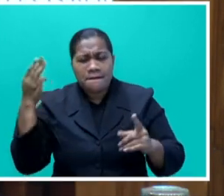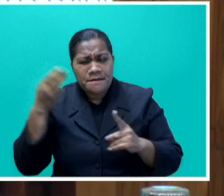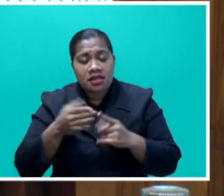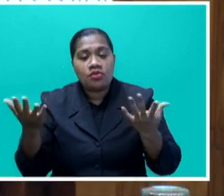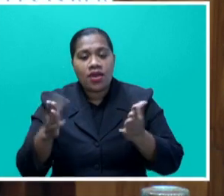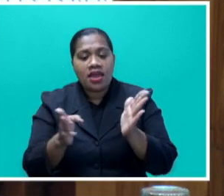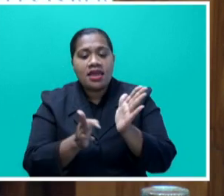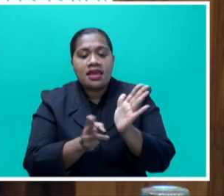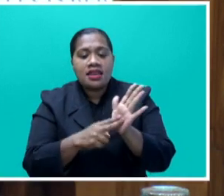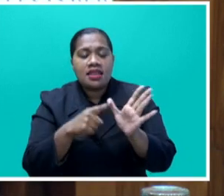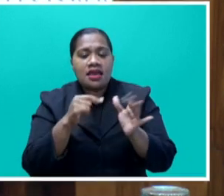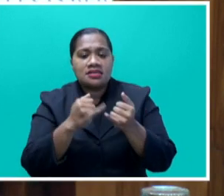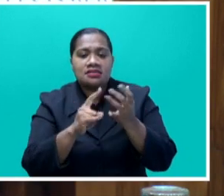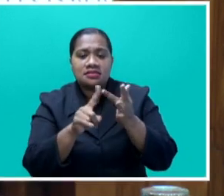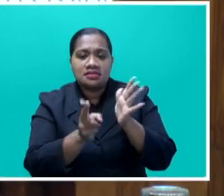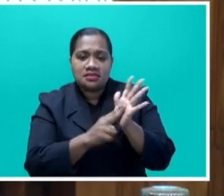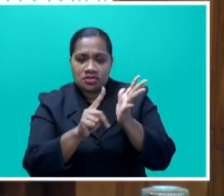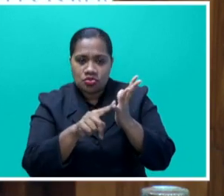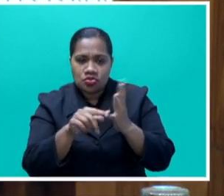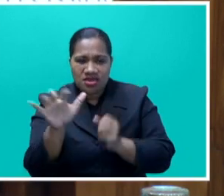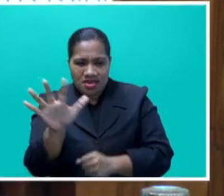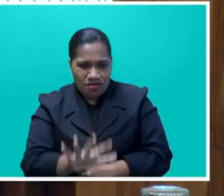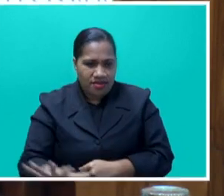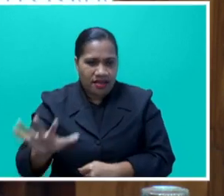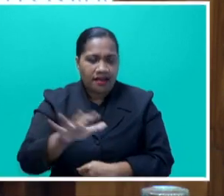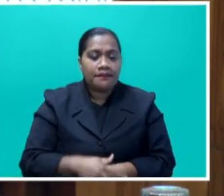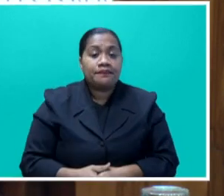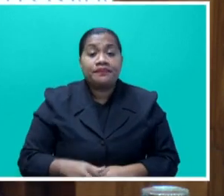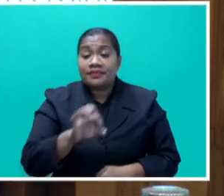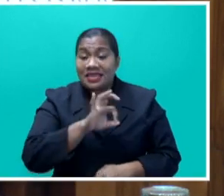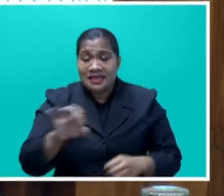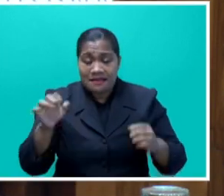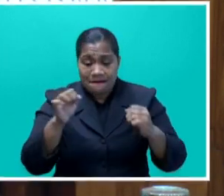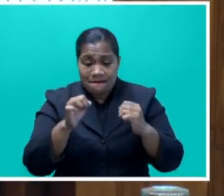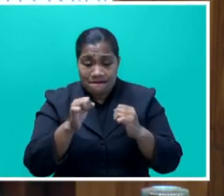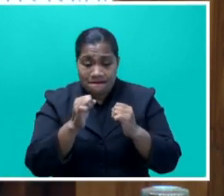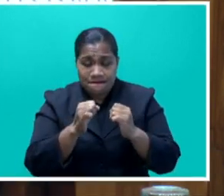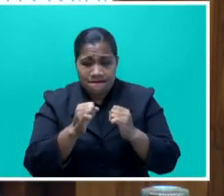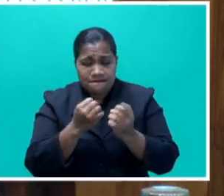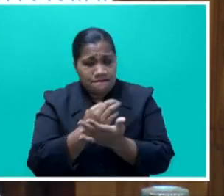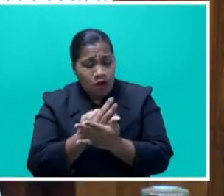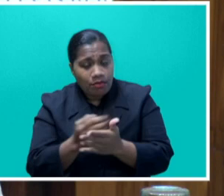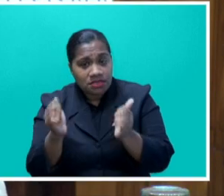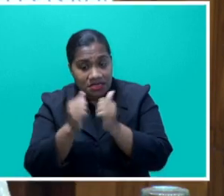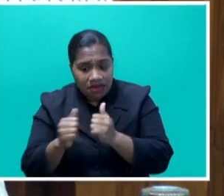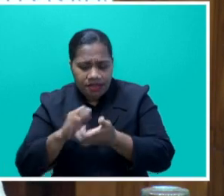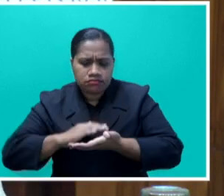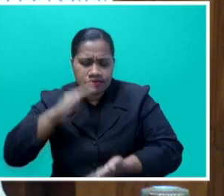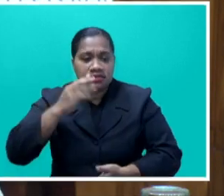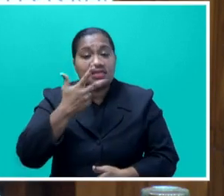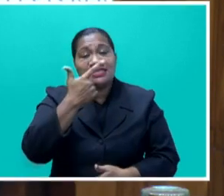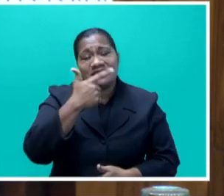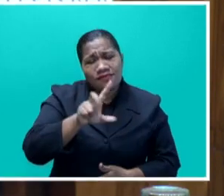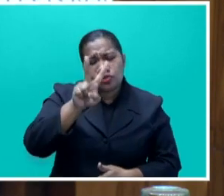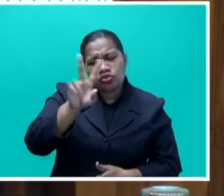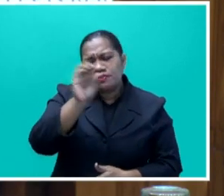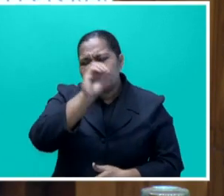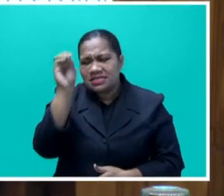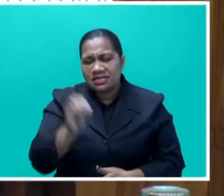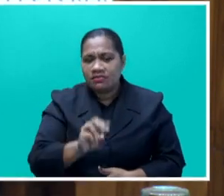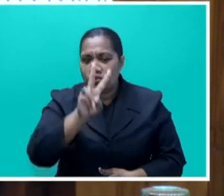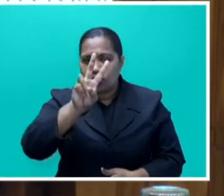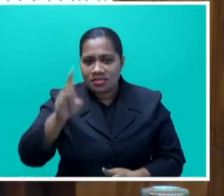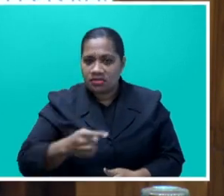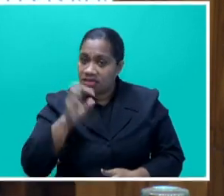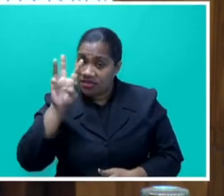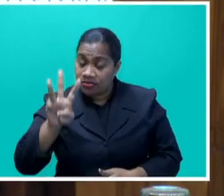sir, informal settlements had increased by 73% by 2003 when farmers were made